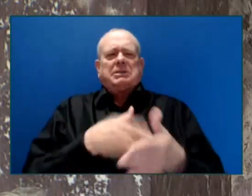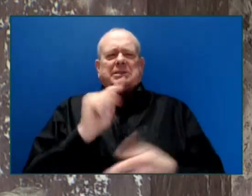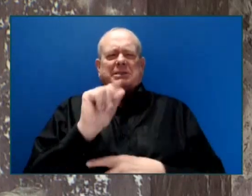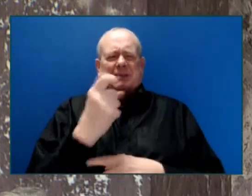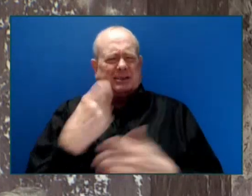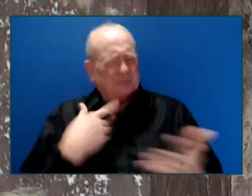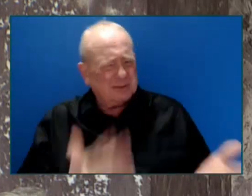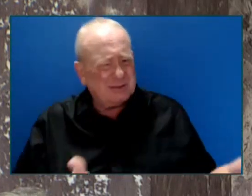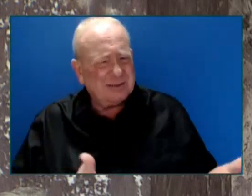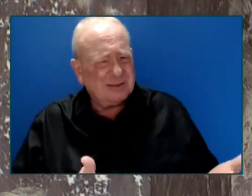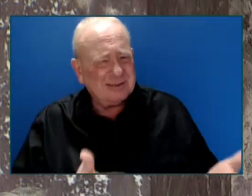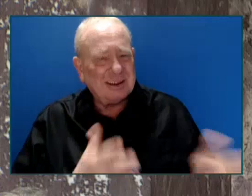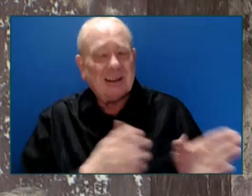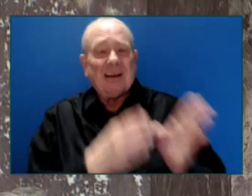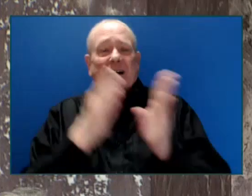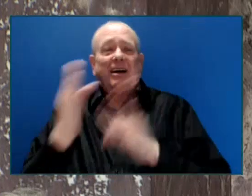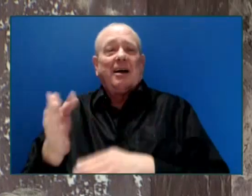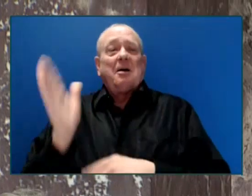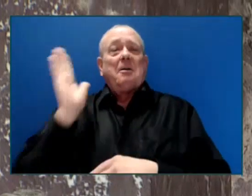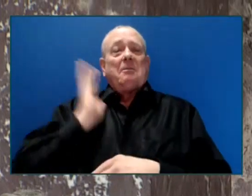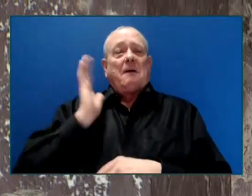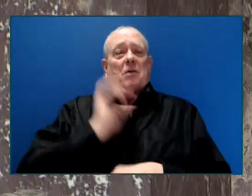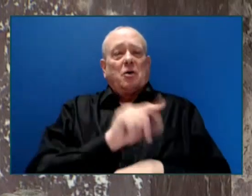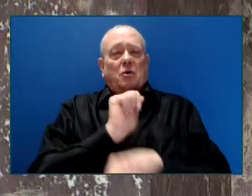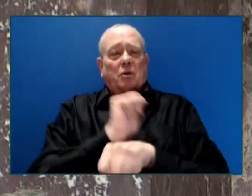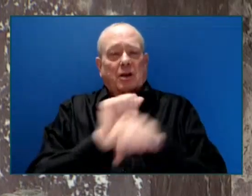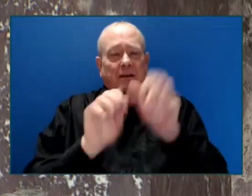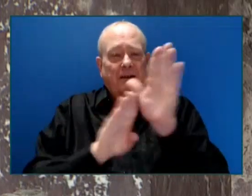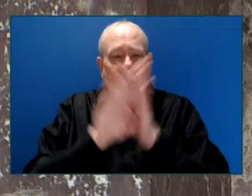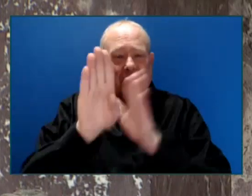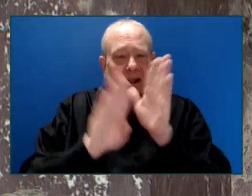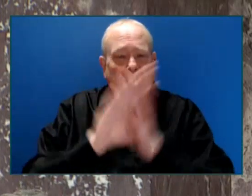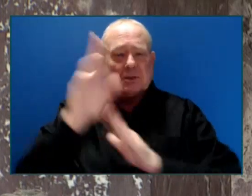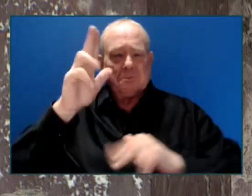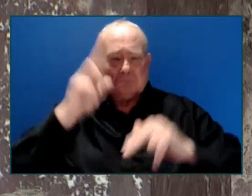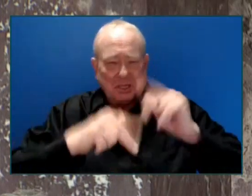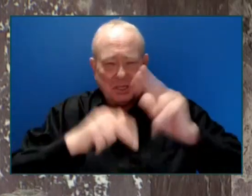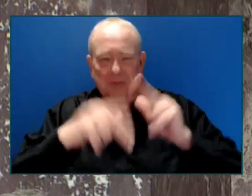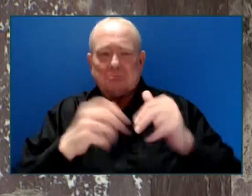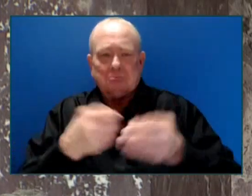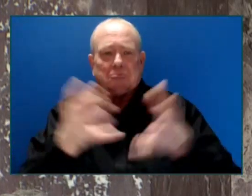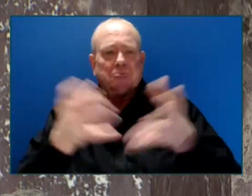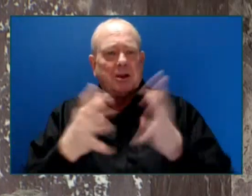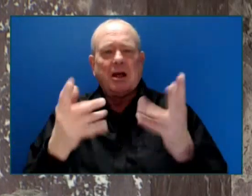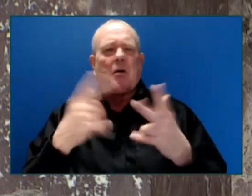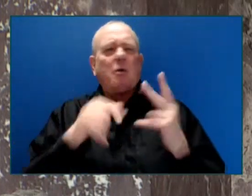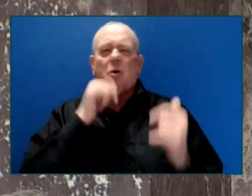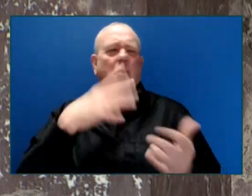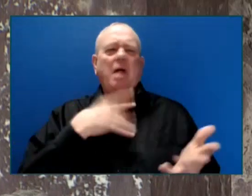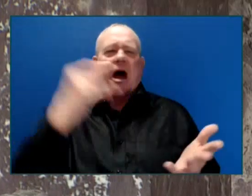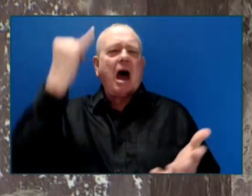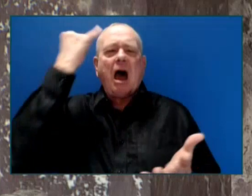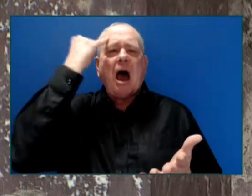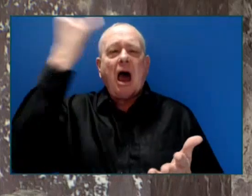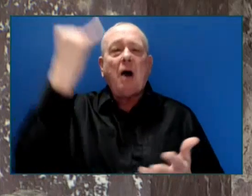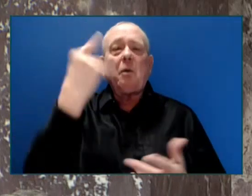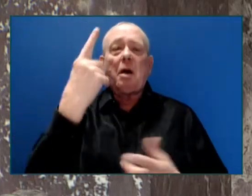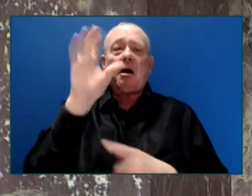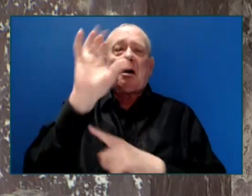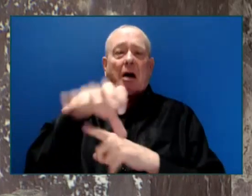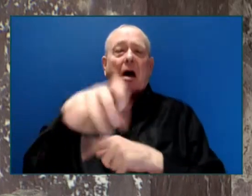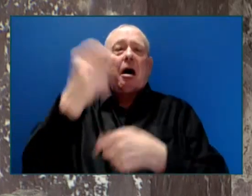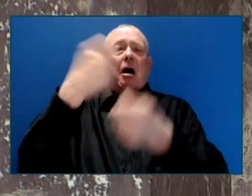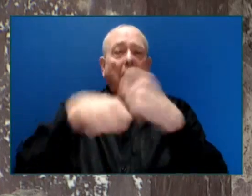doesn't like density. And then he spent the entire time talking about how we need more towers in communities, Honourable Speaker. And then he went on to talk about